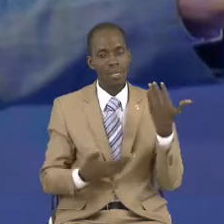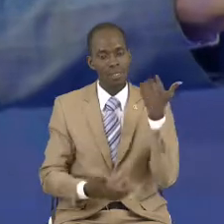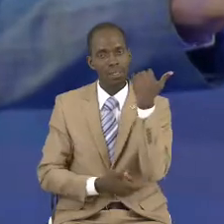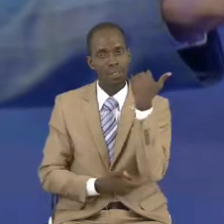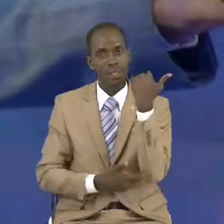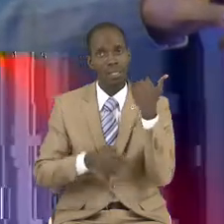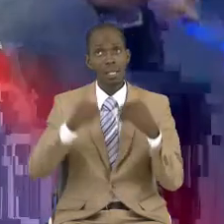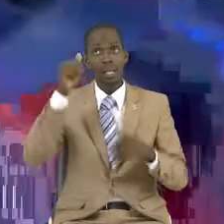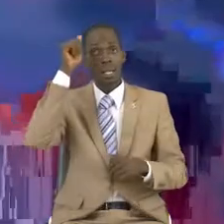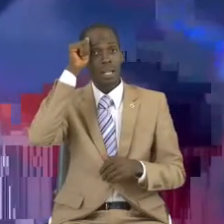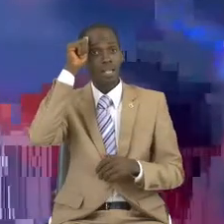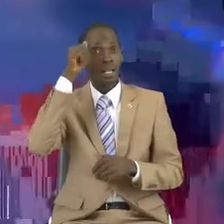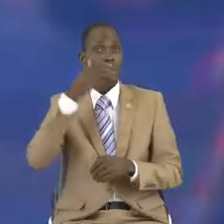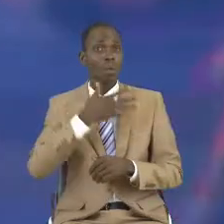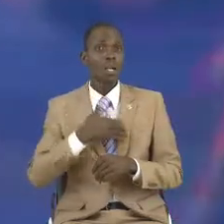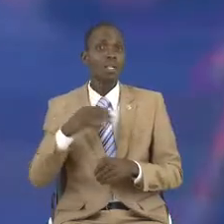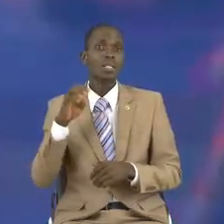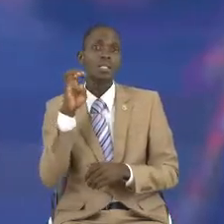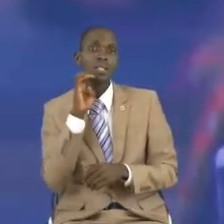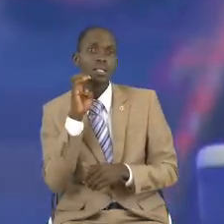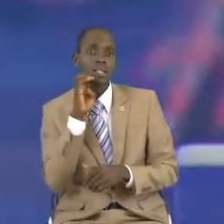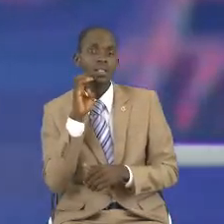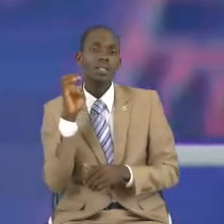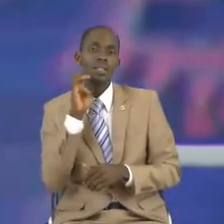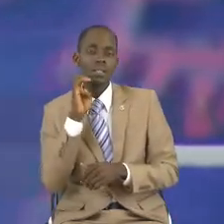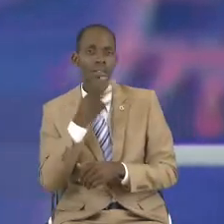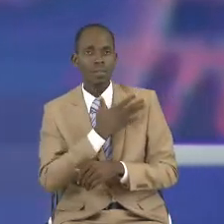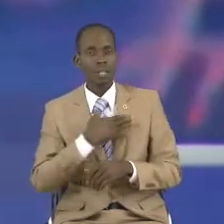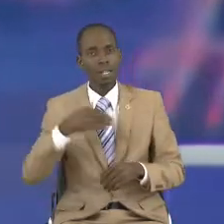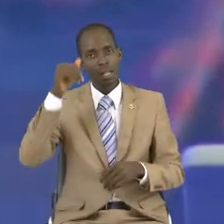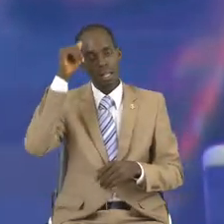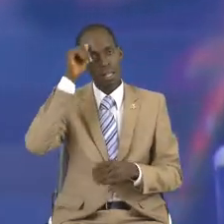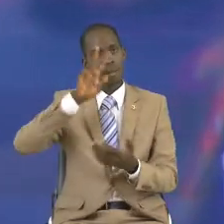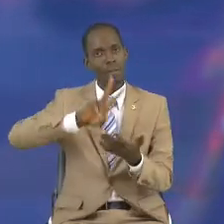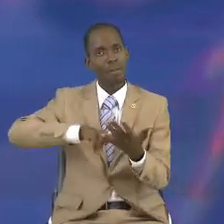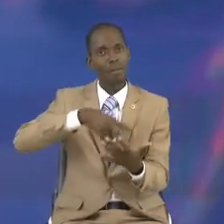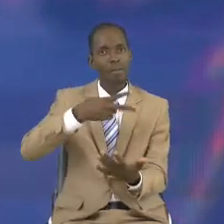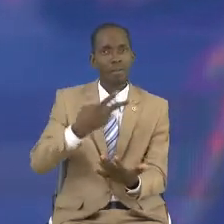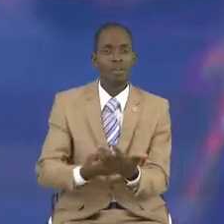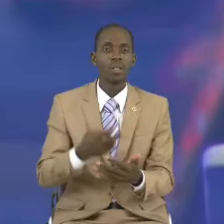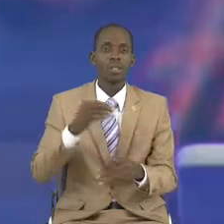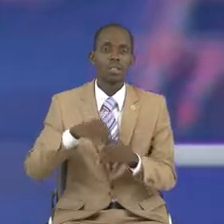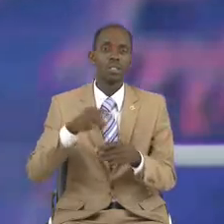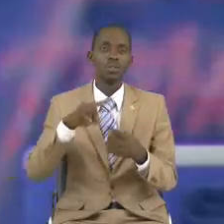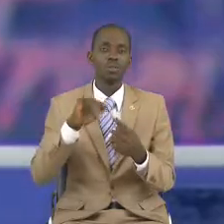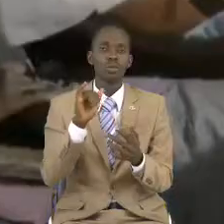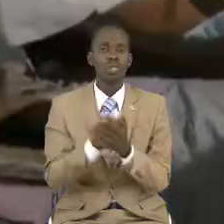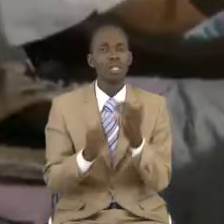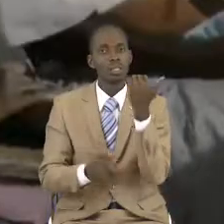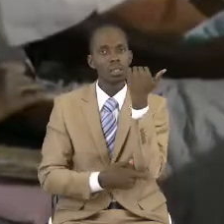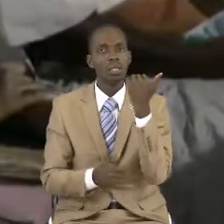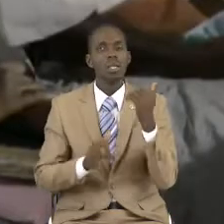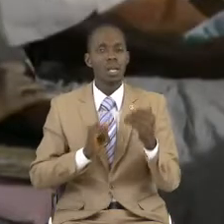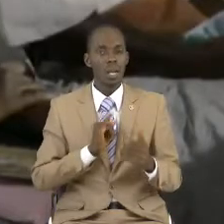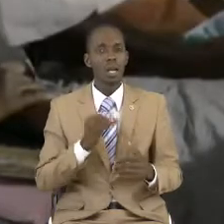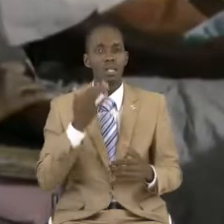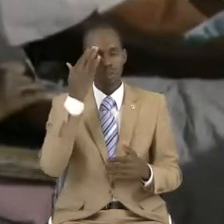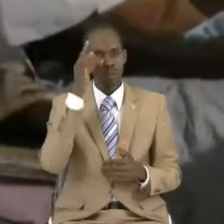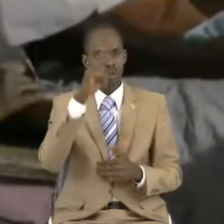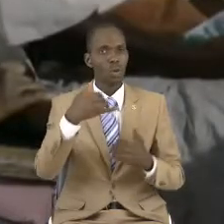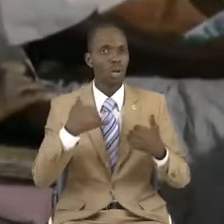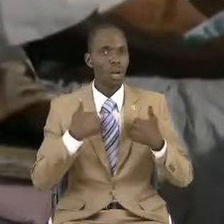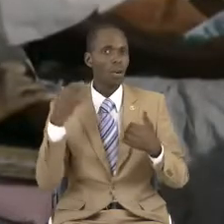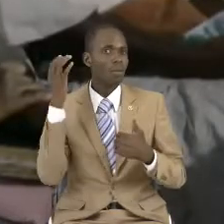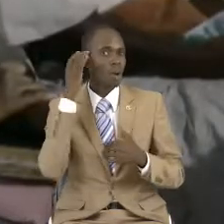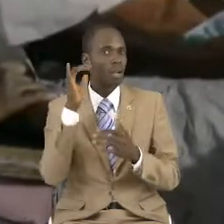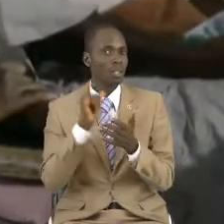eve eve and adam fell into that temptation i'm sure you must have heard the story before and then